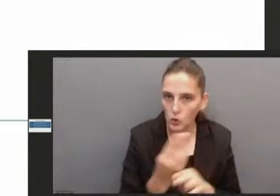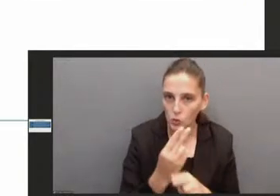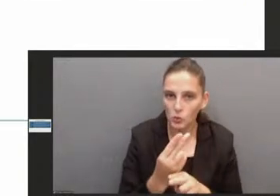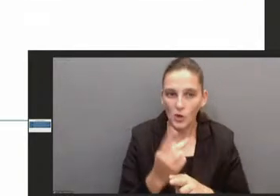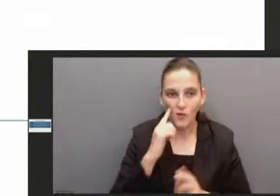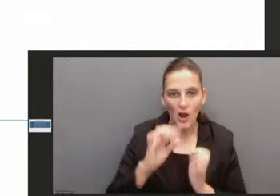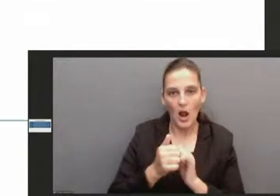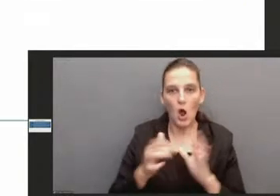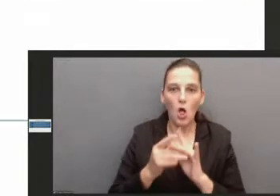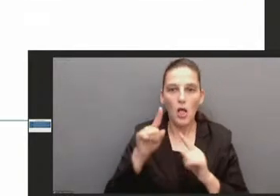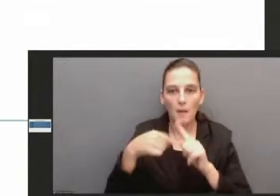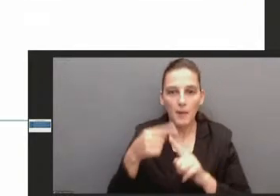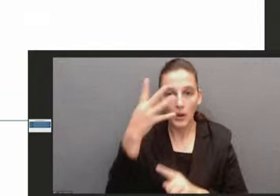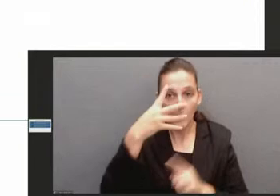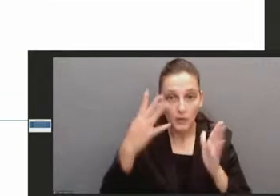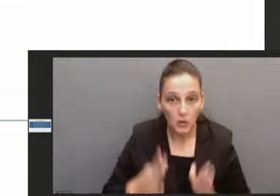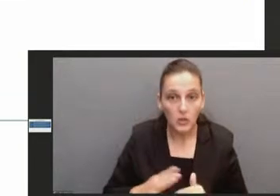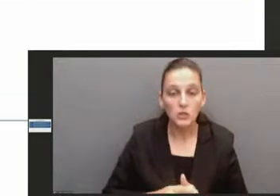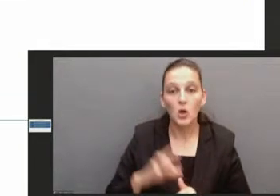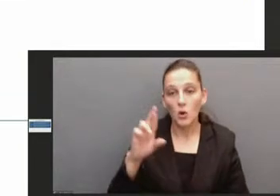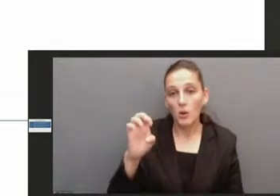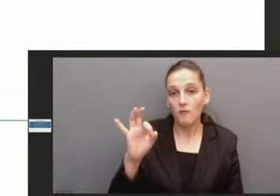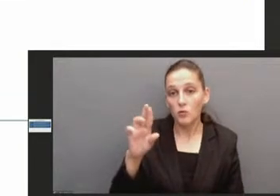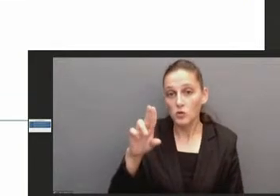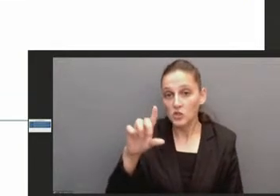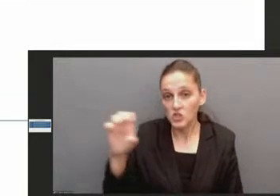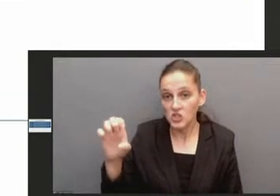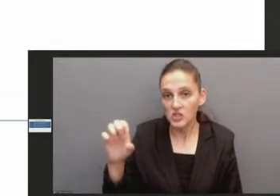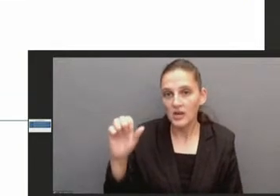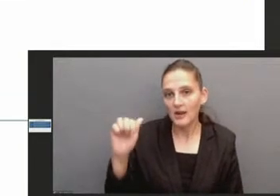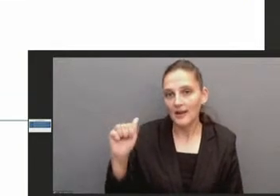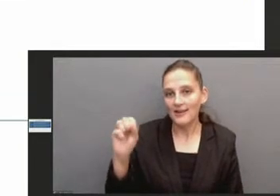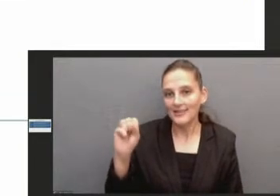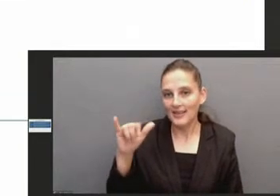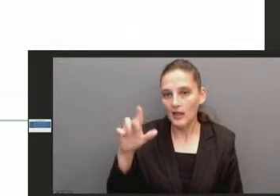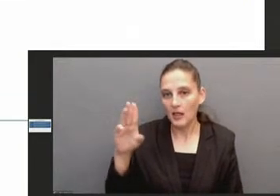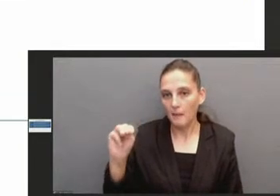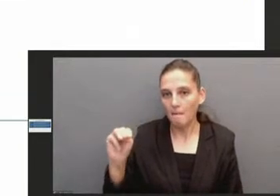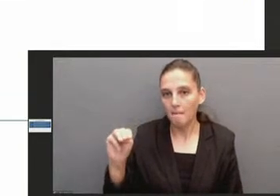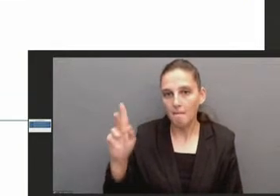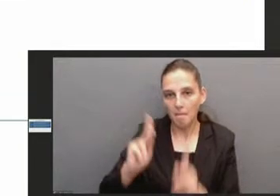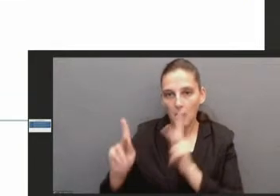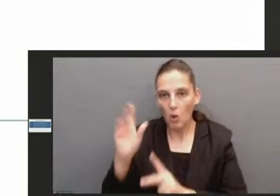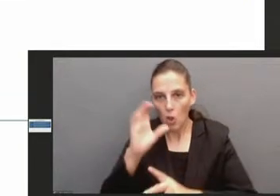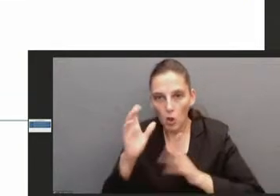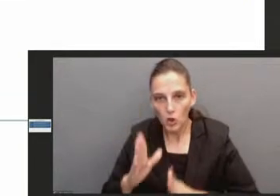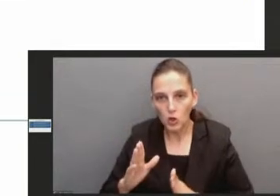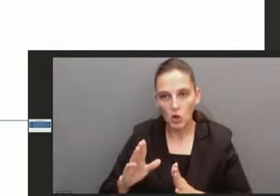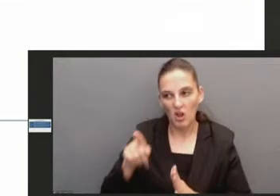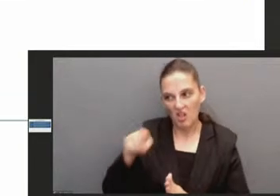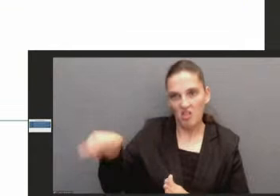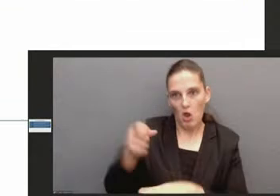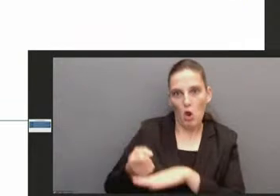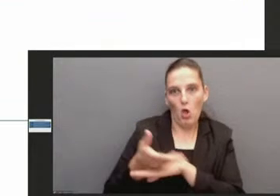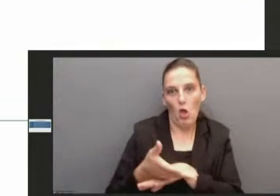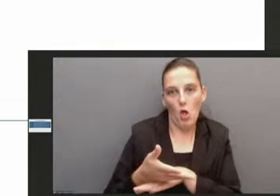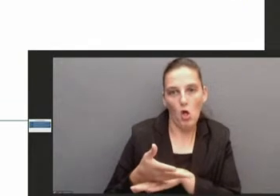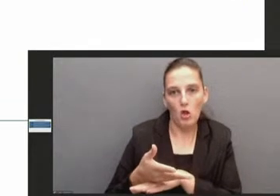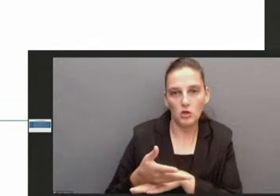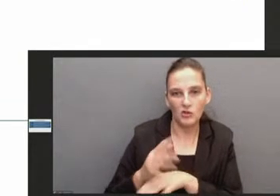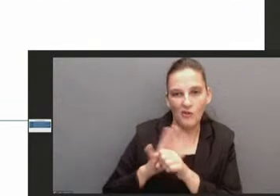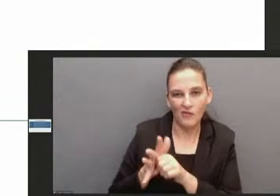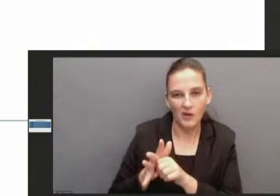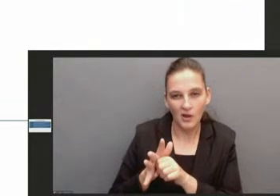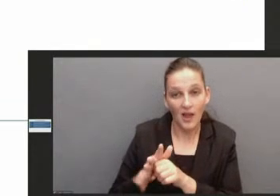immigrants, refugees, and asylees as vectors of COVID-19, and how that terminology usage and rhetoric